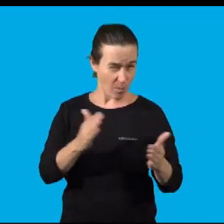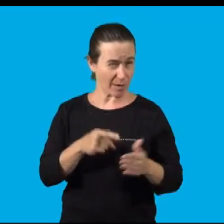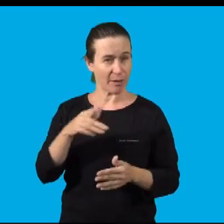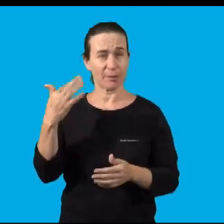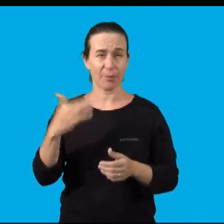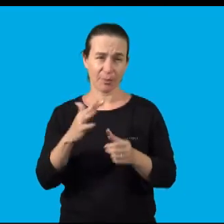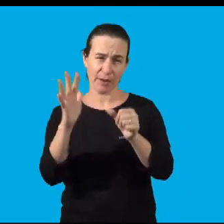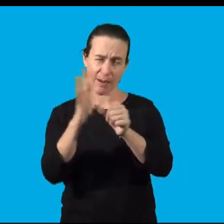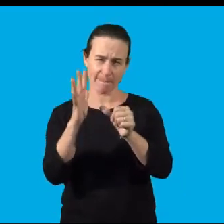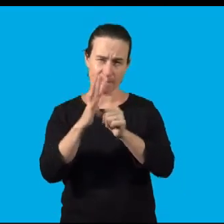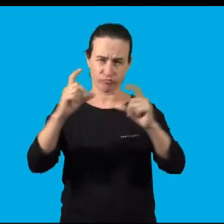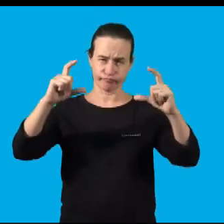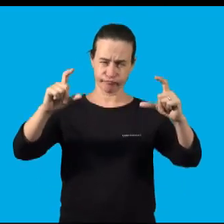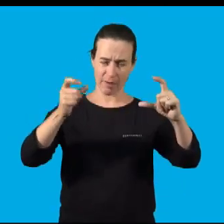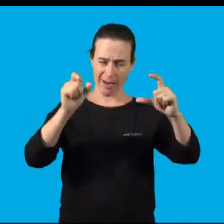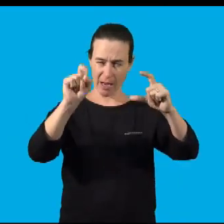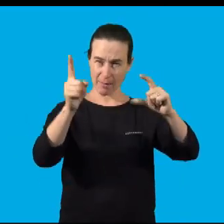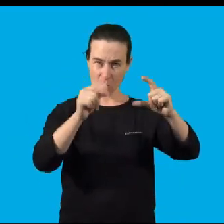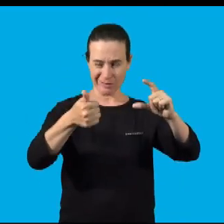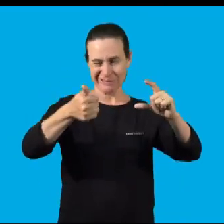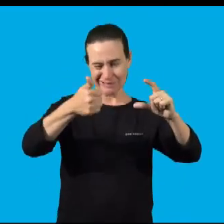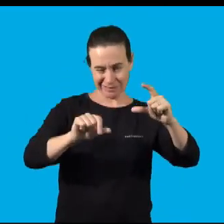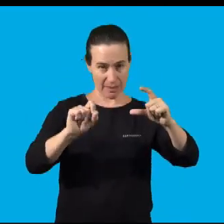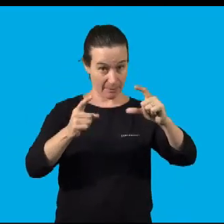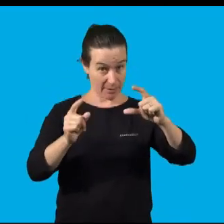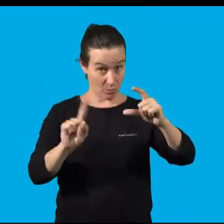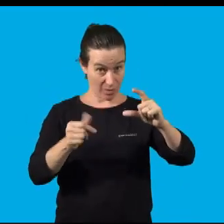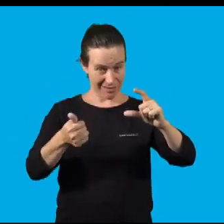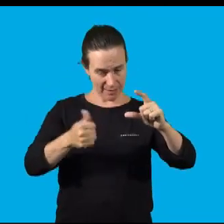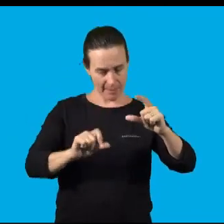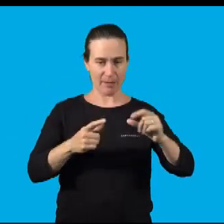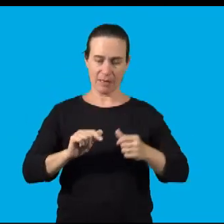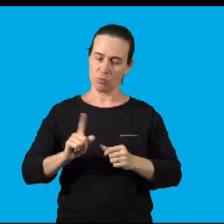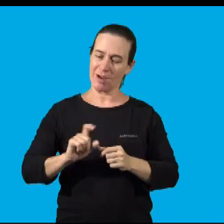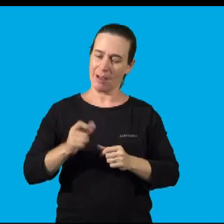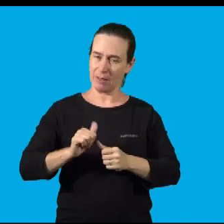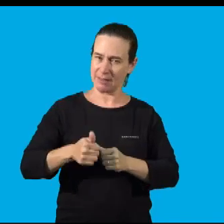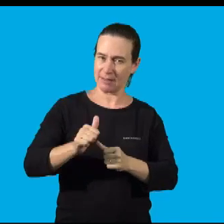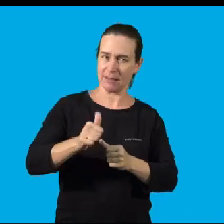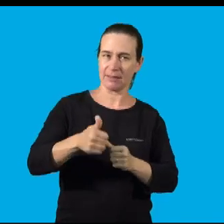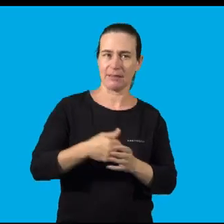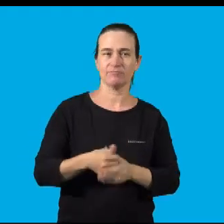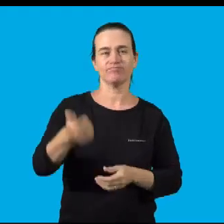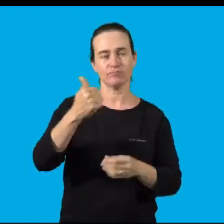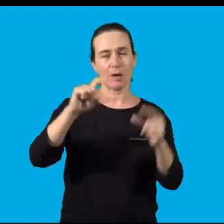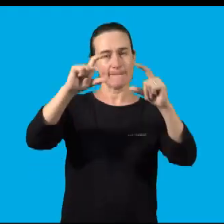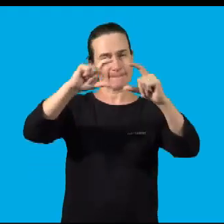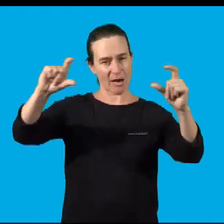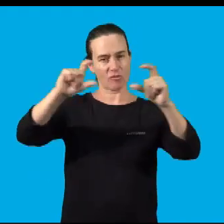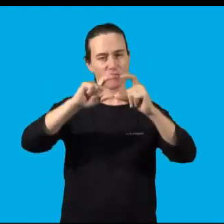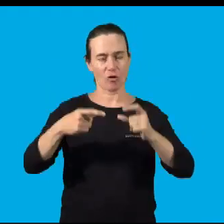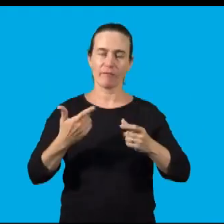according to the order of events in the play. Make sure that your paragraphs flow